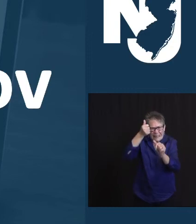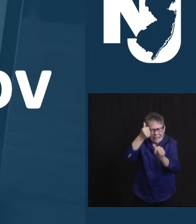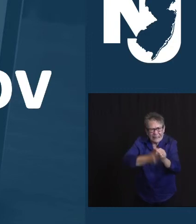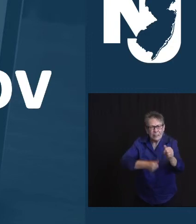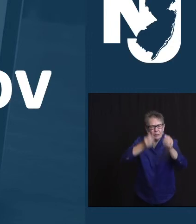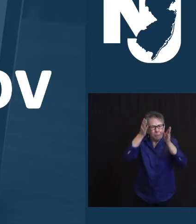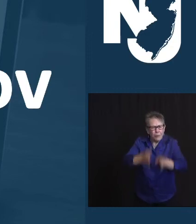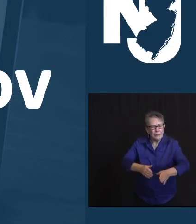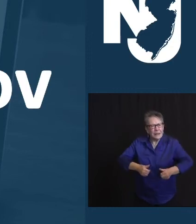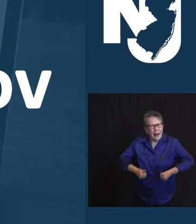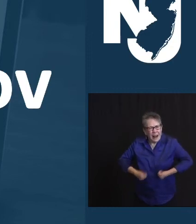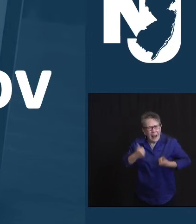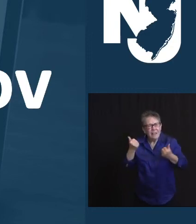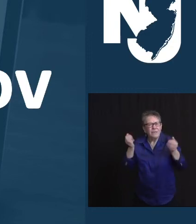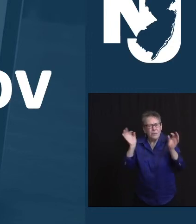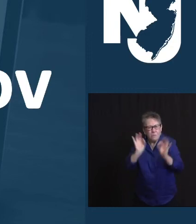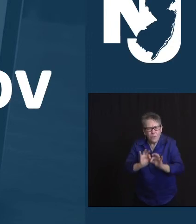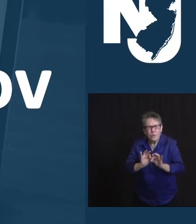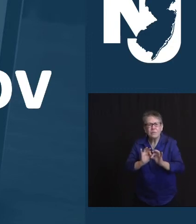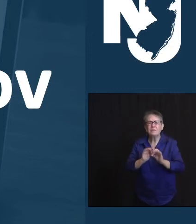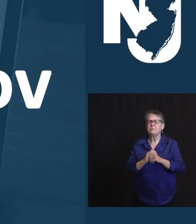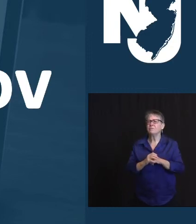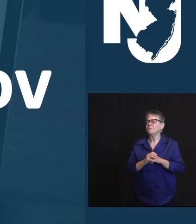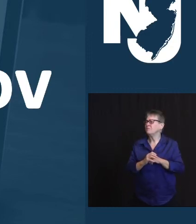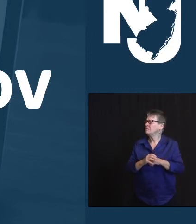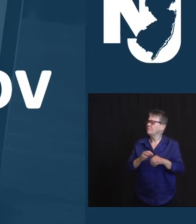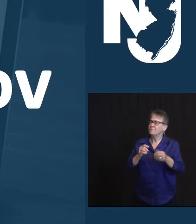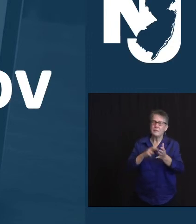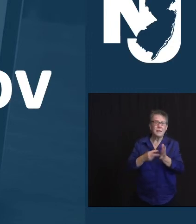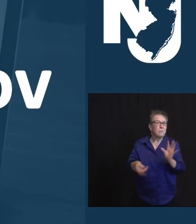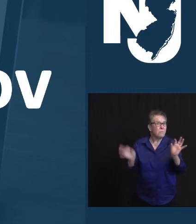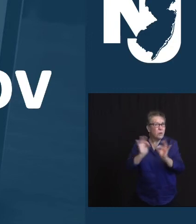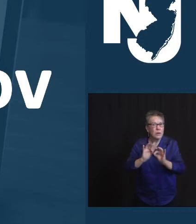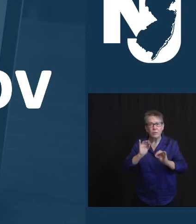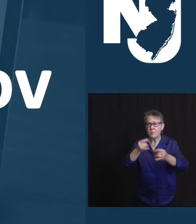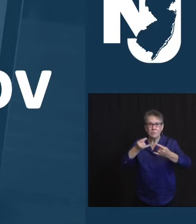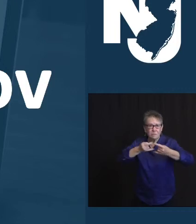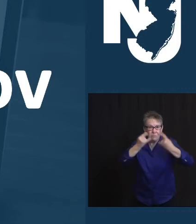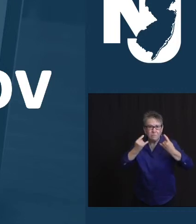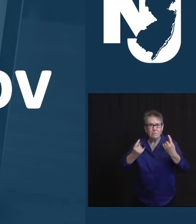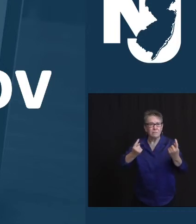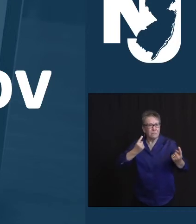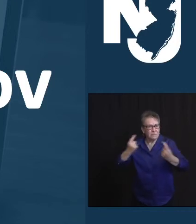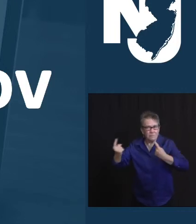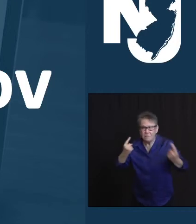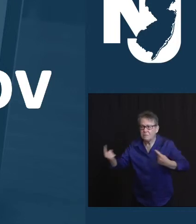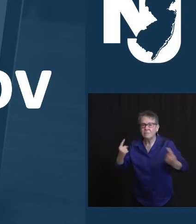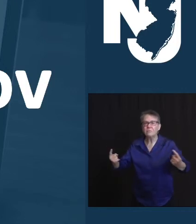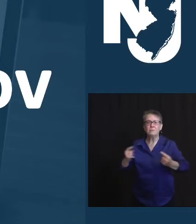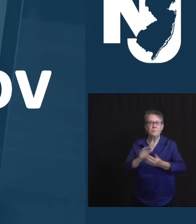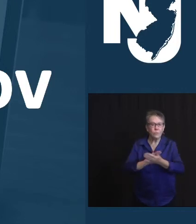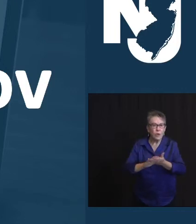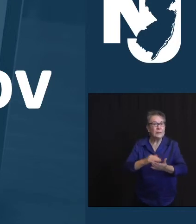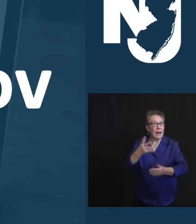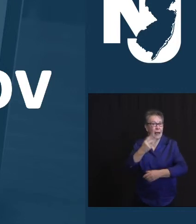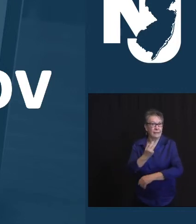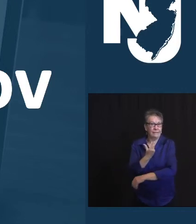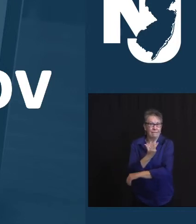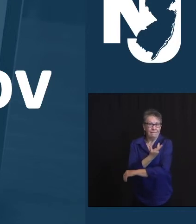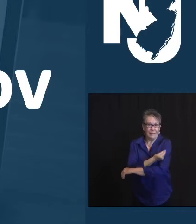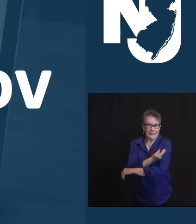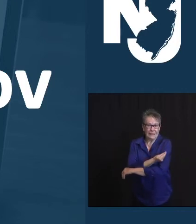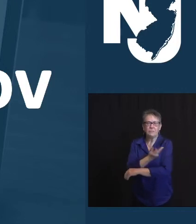wearing our face masks, getting vaccinated when the time comes. We can do this, and we must do this together.